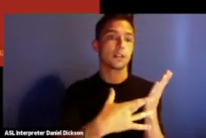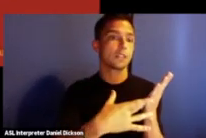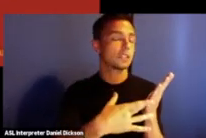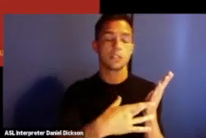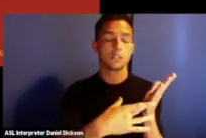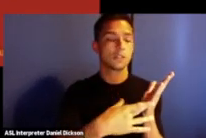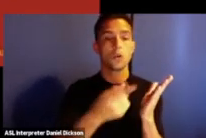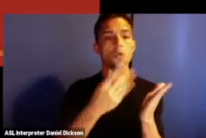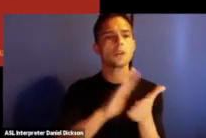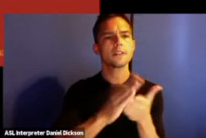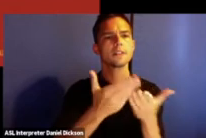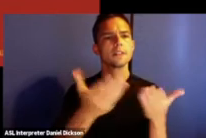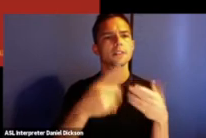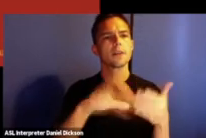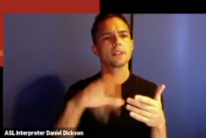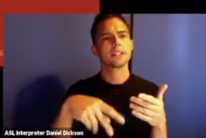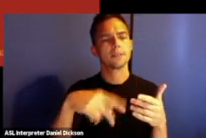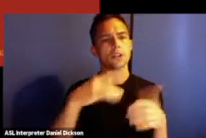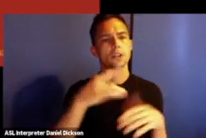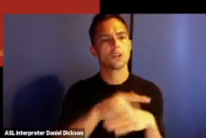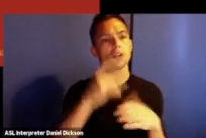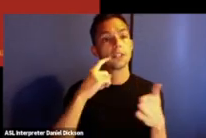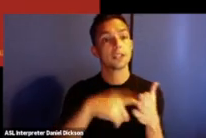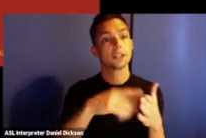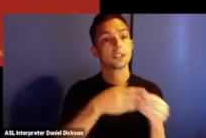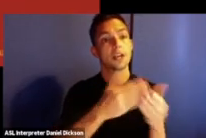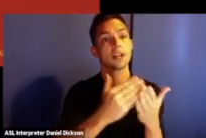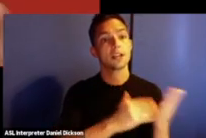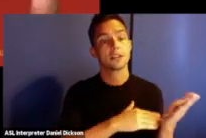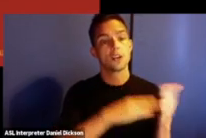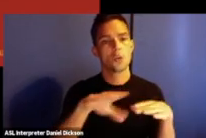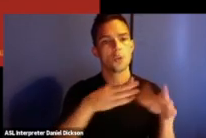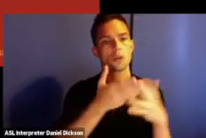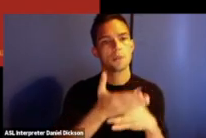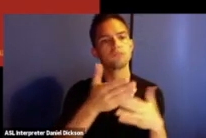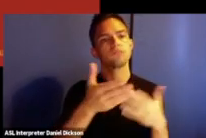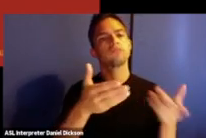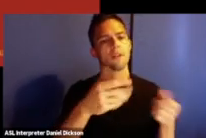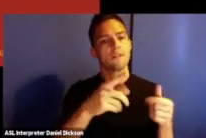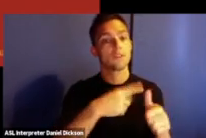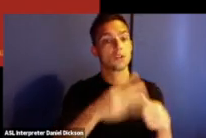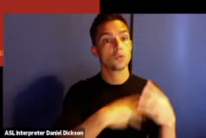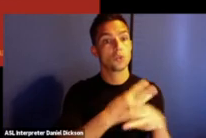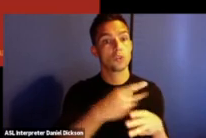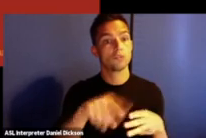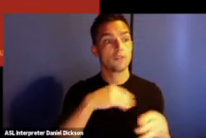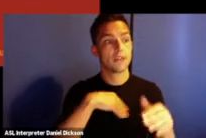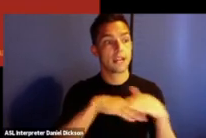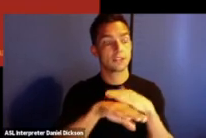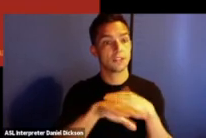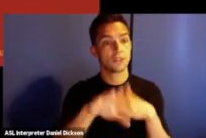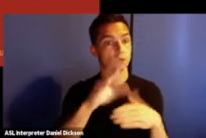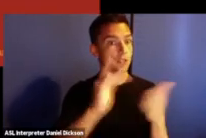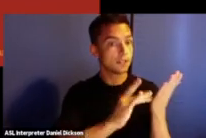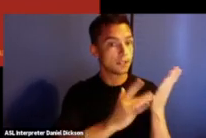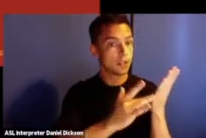one of the nice things about the cerebral palsy early detection guidelines is that it walks the path of if you're in the first world and you have access to technology